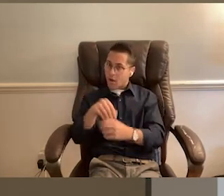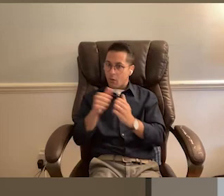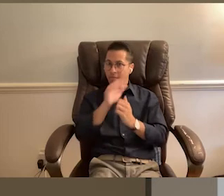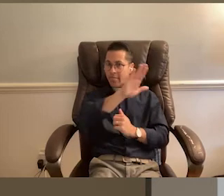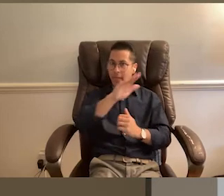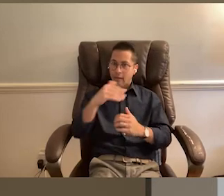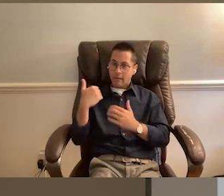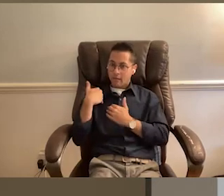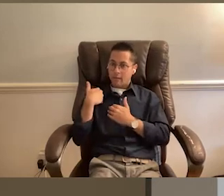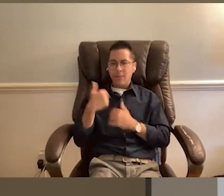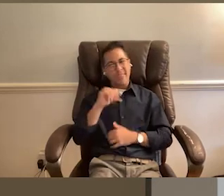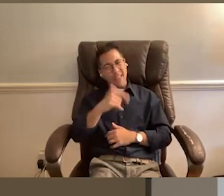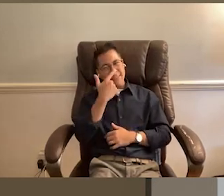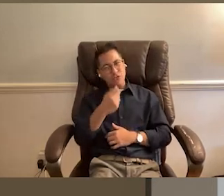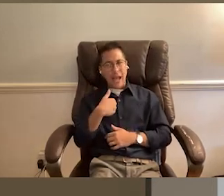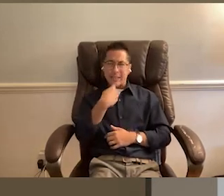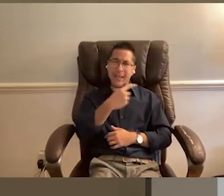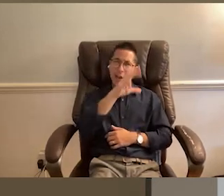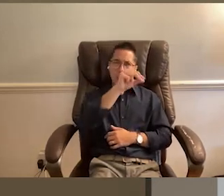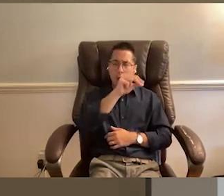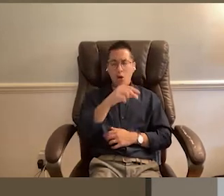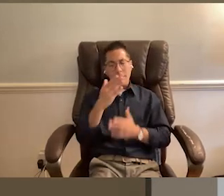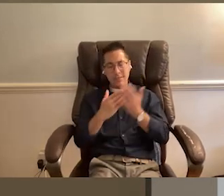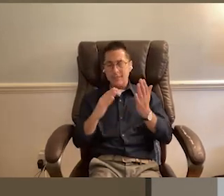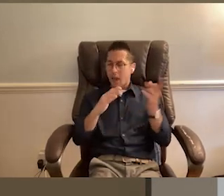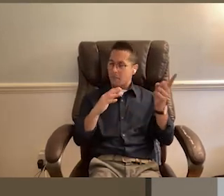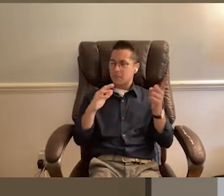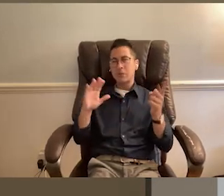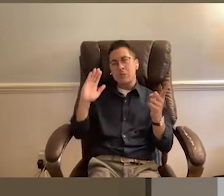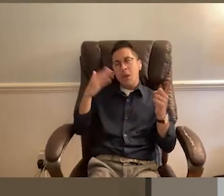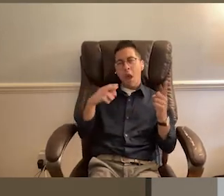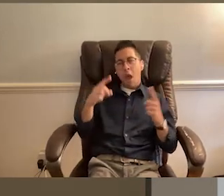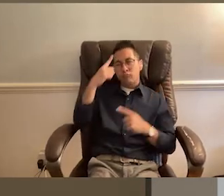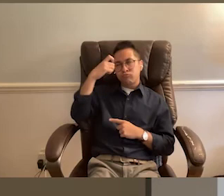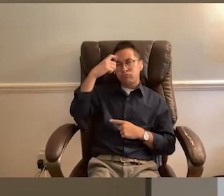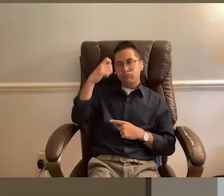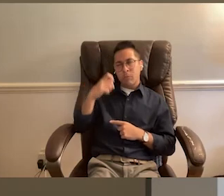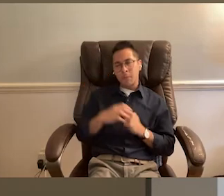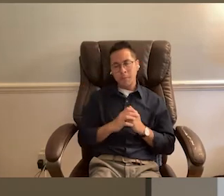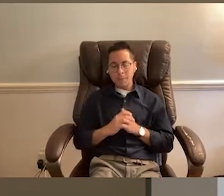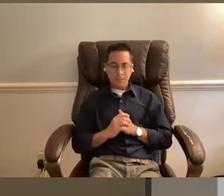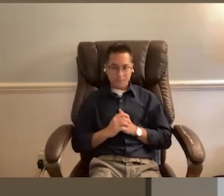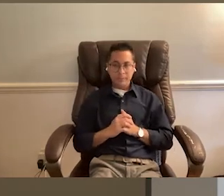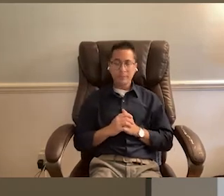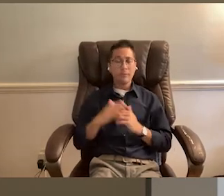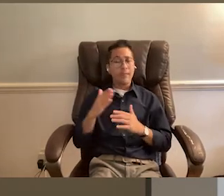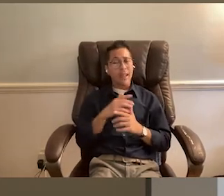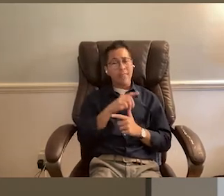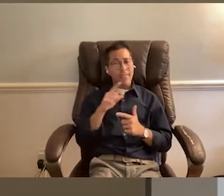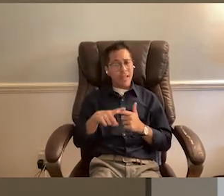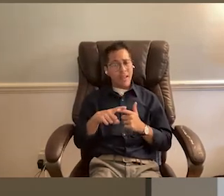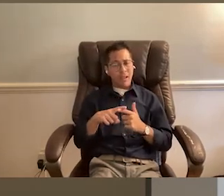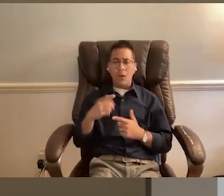if we've had professors say, hey, there's another student who's bothered by this. And I was like, well, I'll talk to them for sure, but I understand wanting